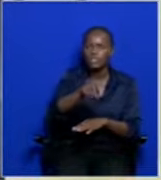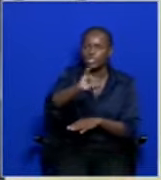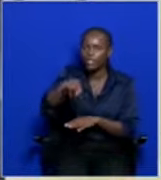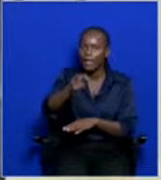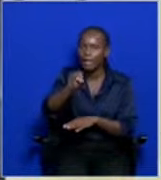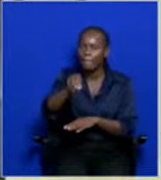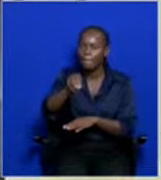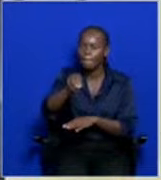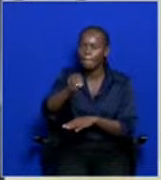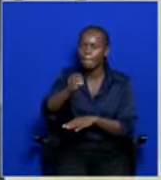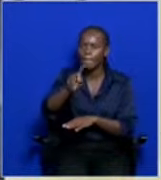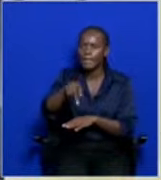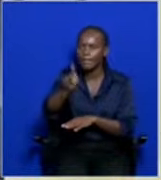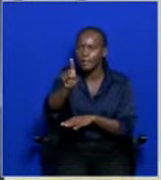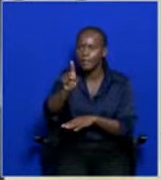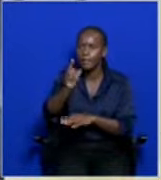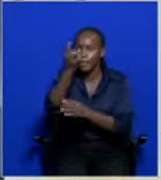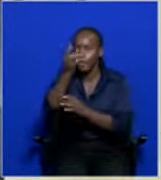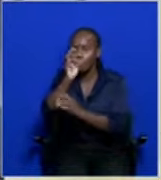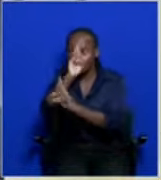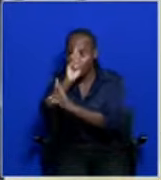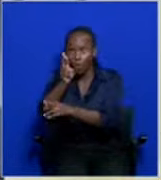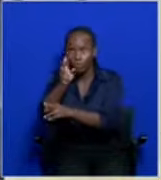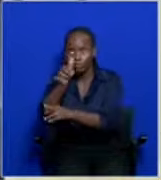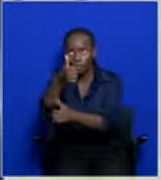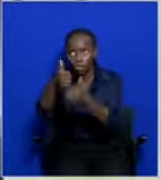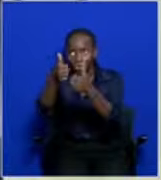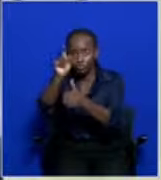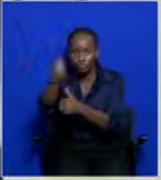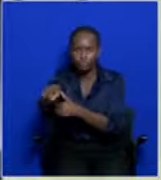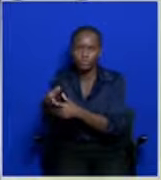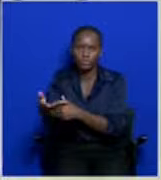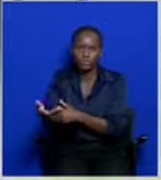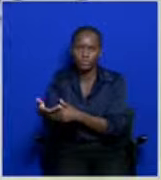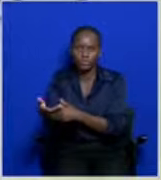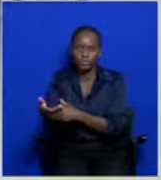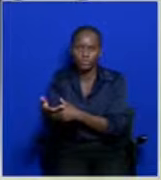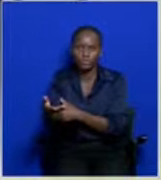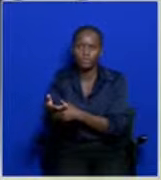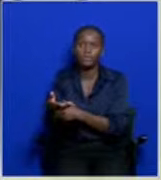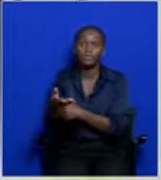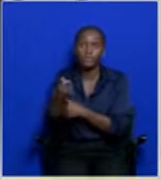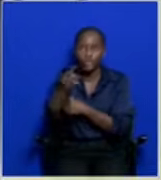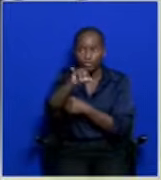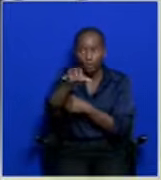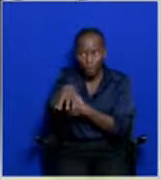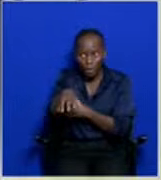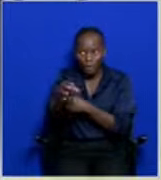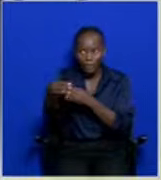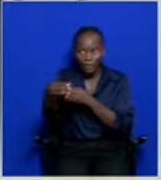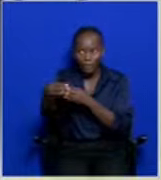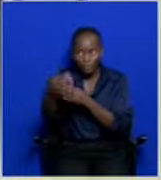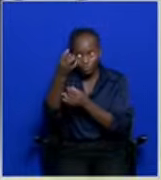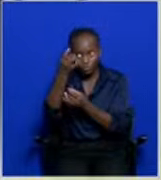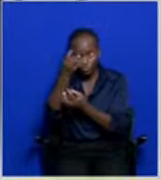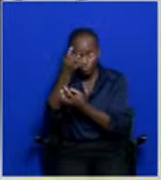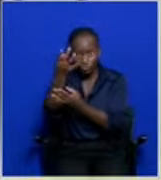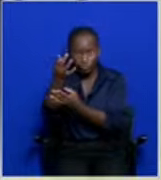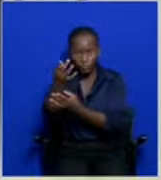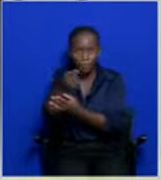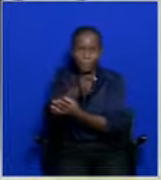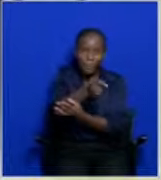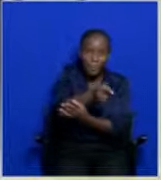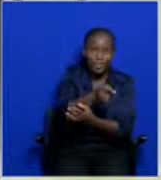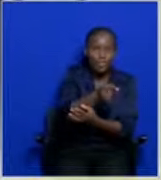Johannesburg. Accountability will go to Johannesburg, that were with the members of EMPD. And if